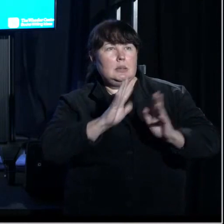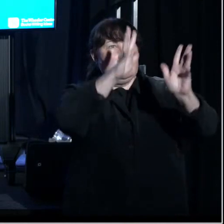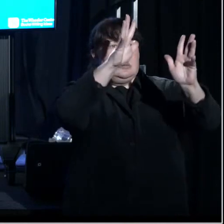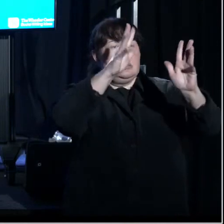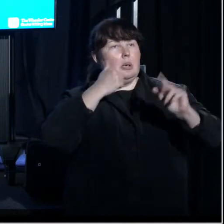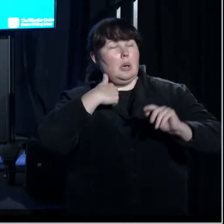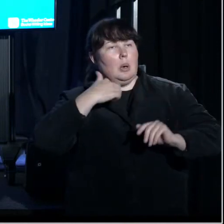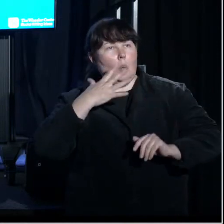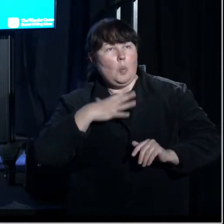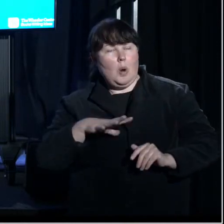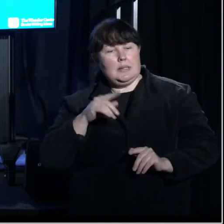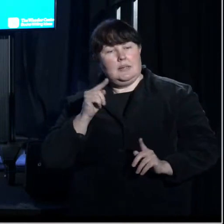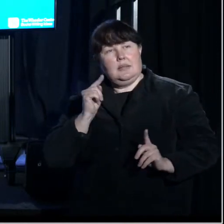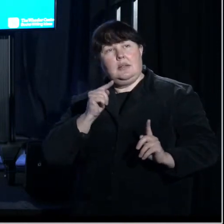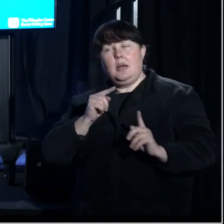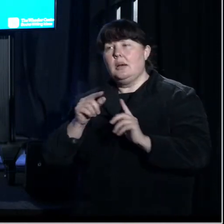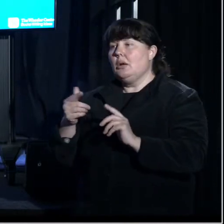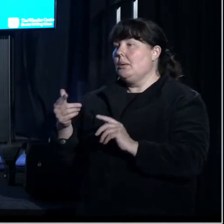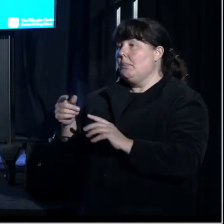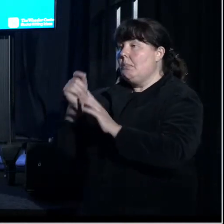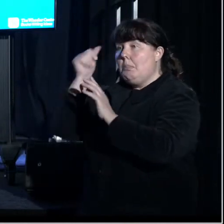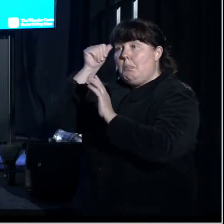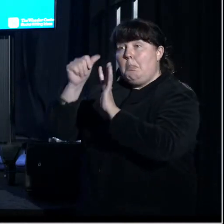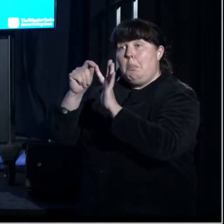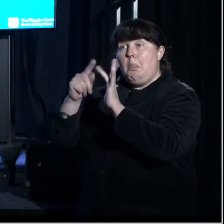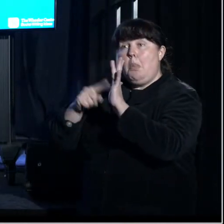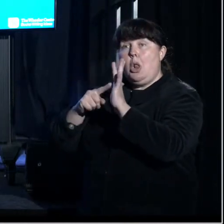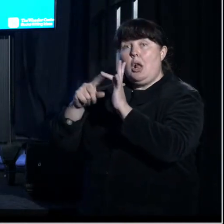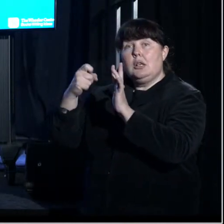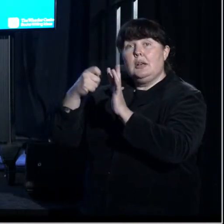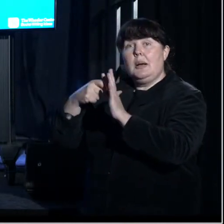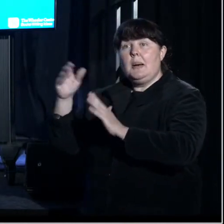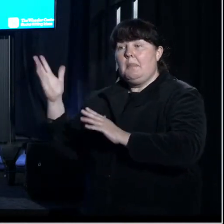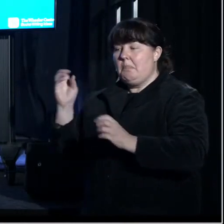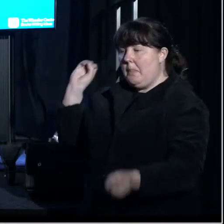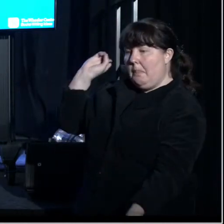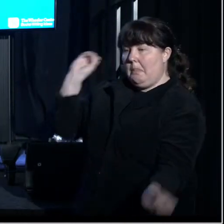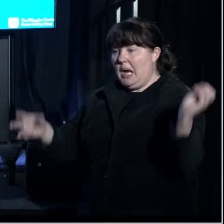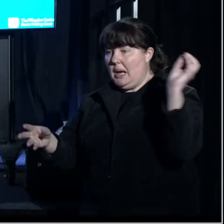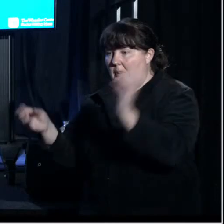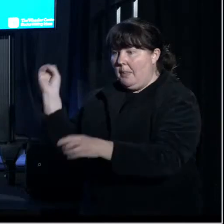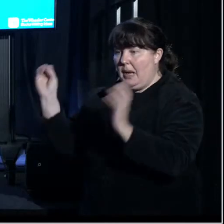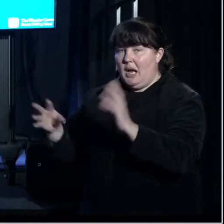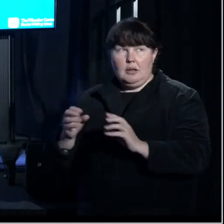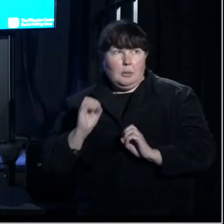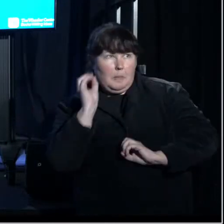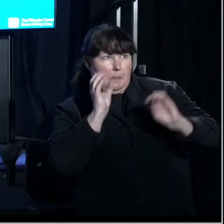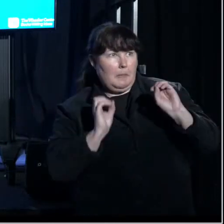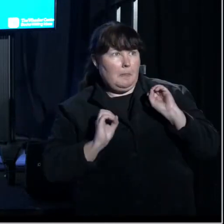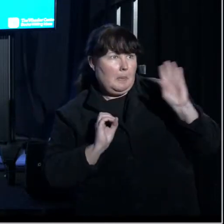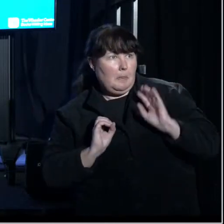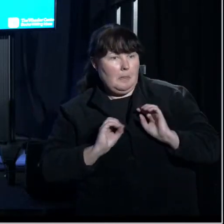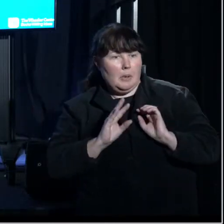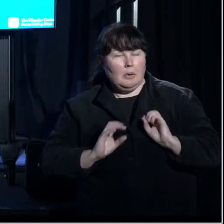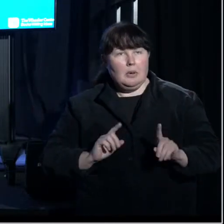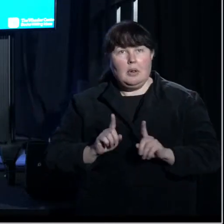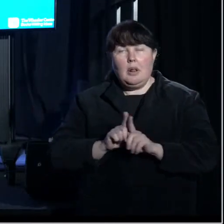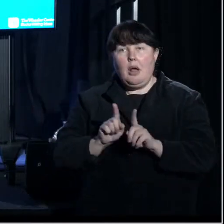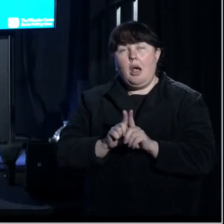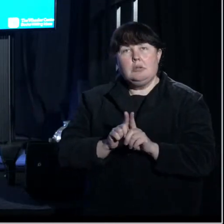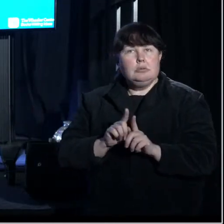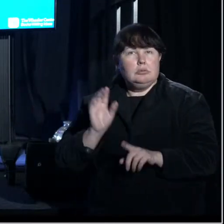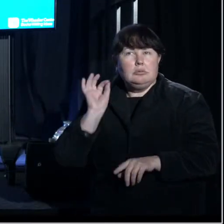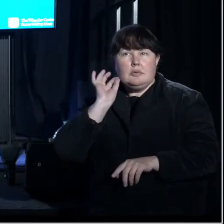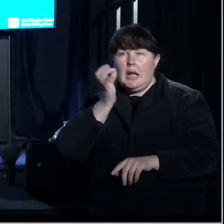I want Pollock impulses, tenderised by sunflowers and water lilies, a